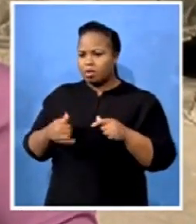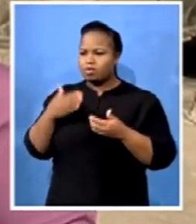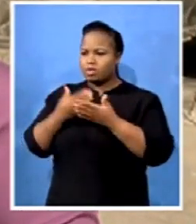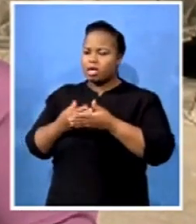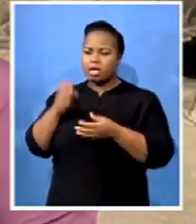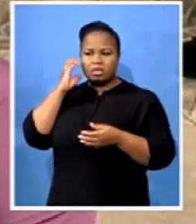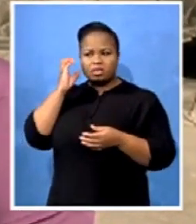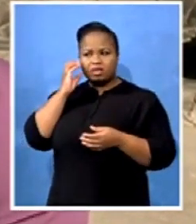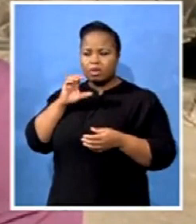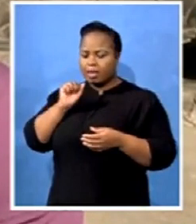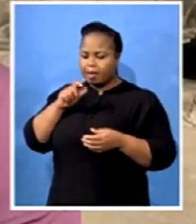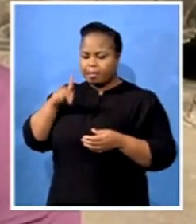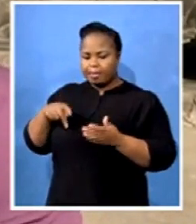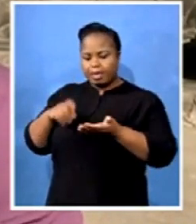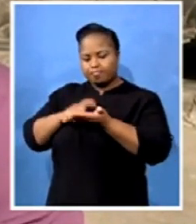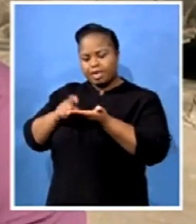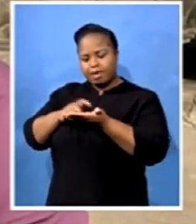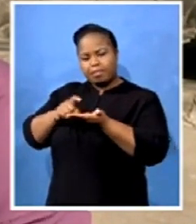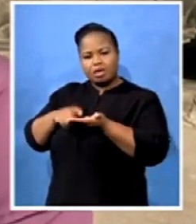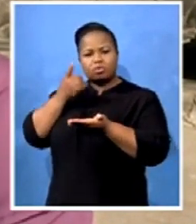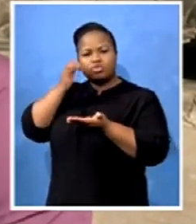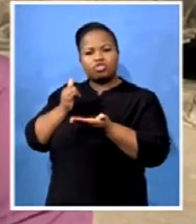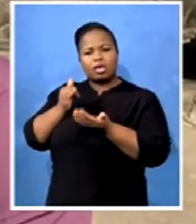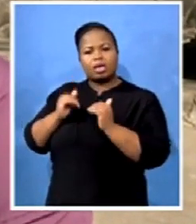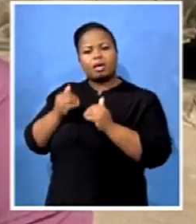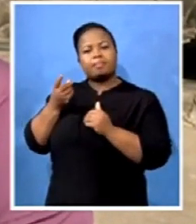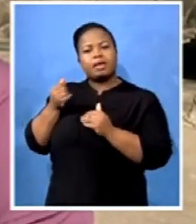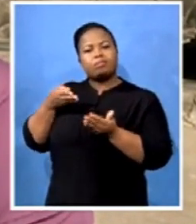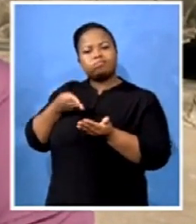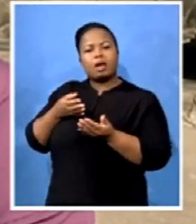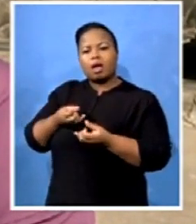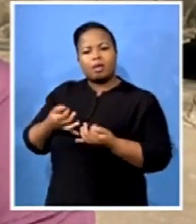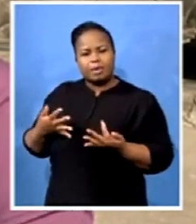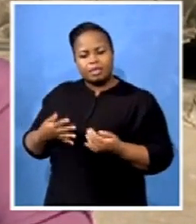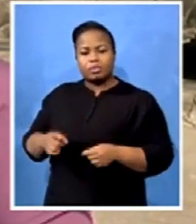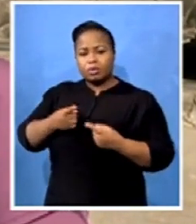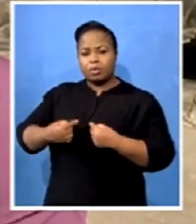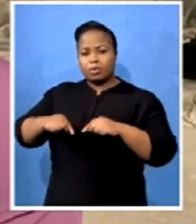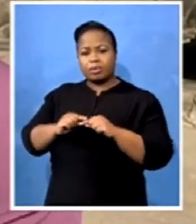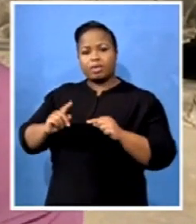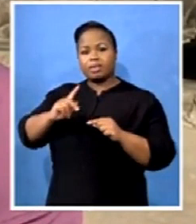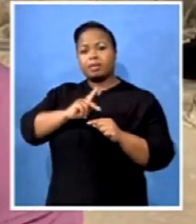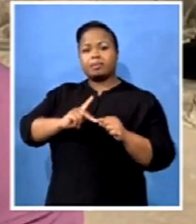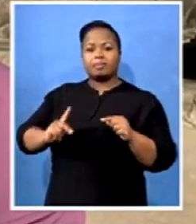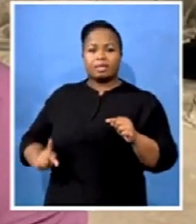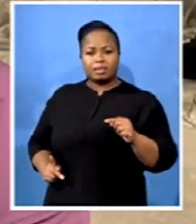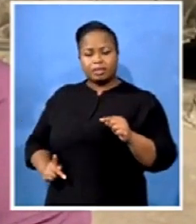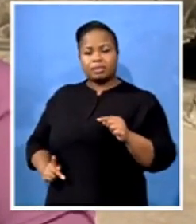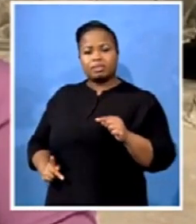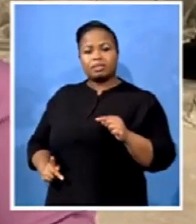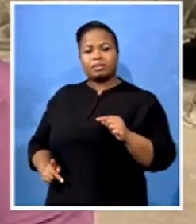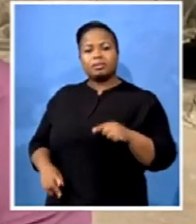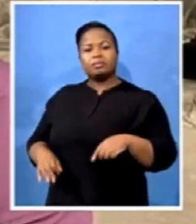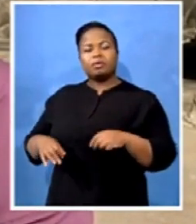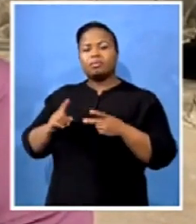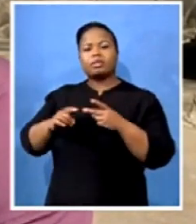to do as the presidency, and directly so in terms of monitoring, is that